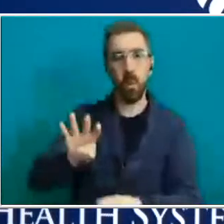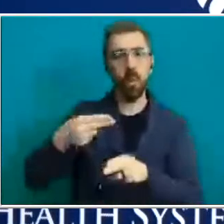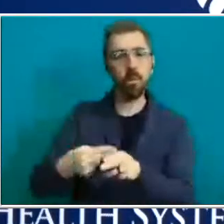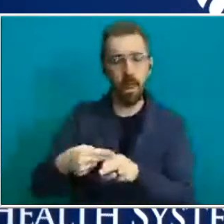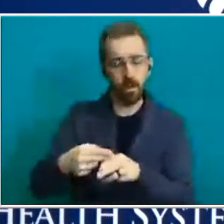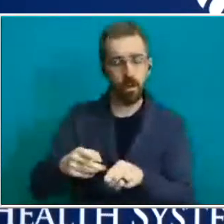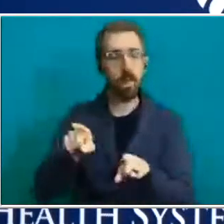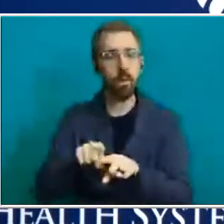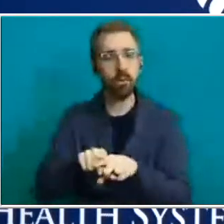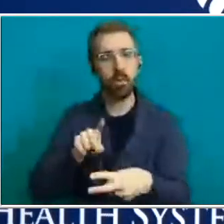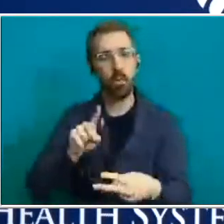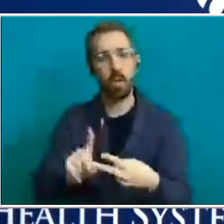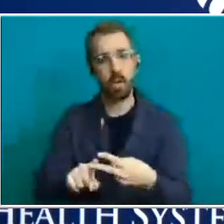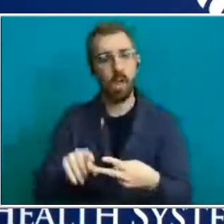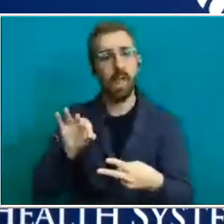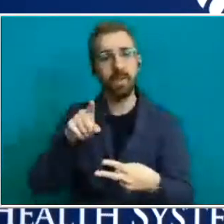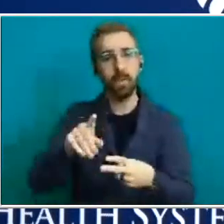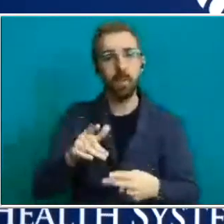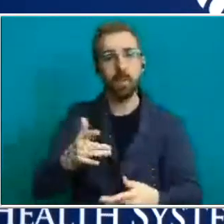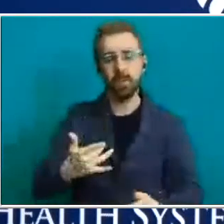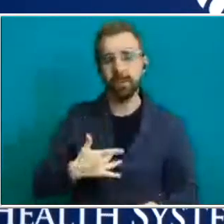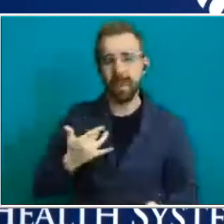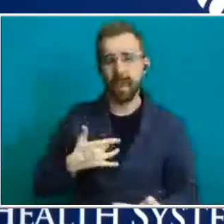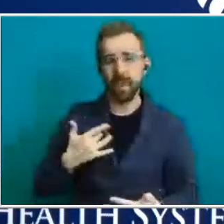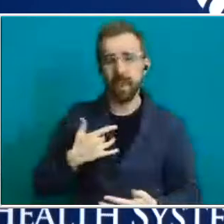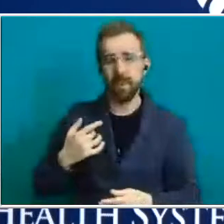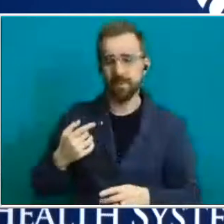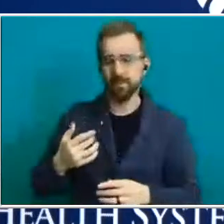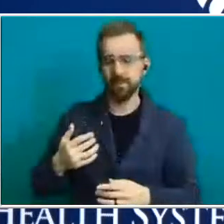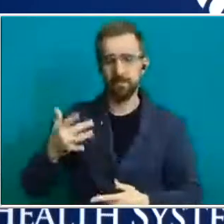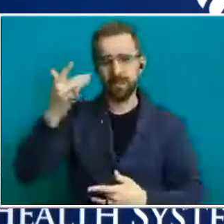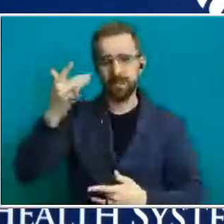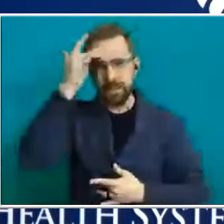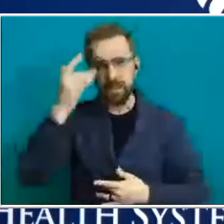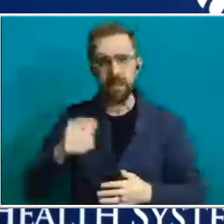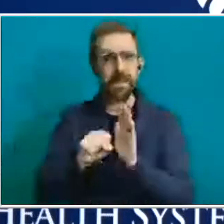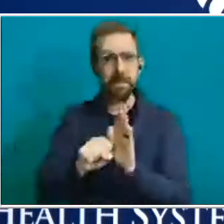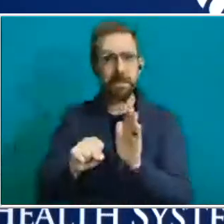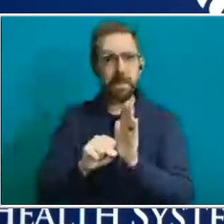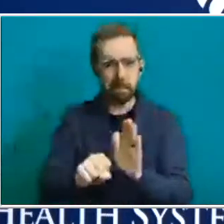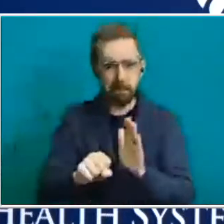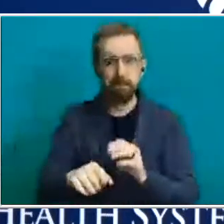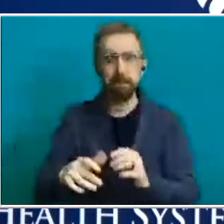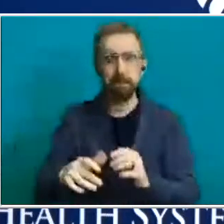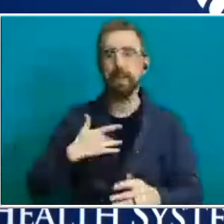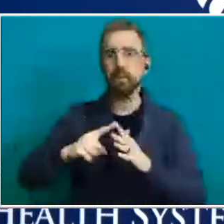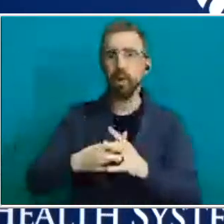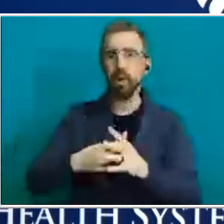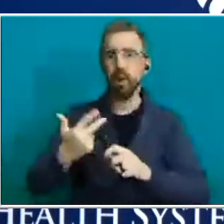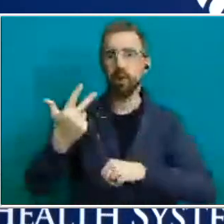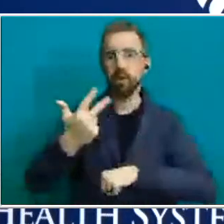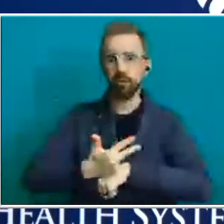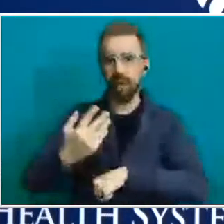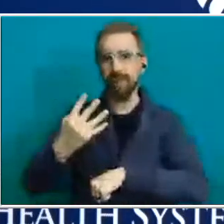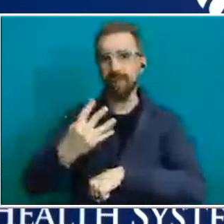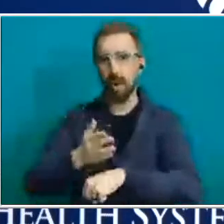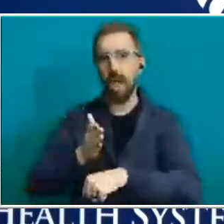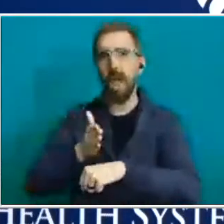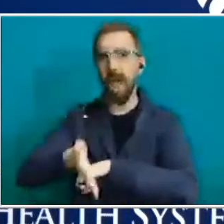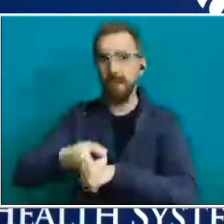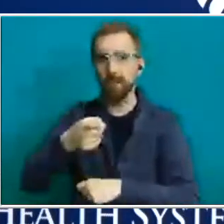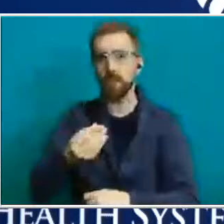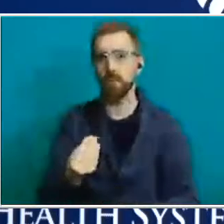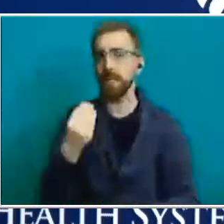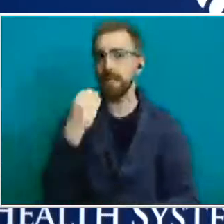you develop symptoms of illness. Typically, the symptoms will start 3 to 4 days after ingesting the food or the